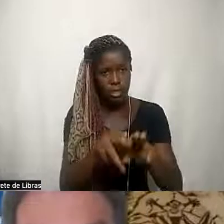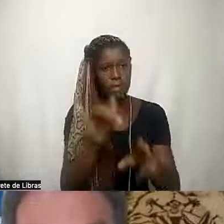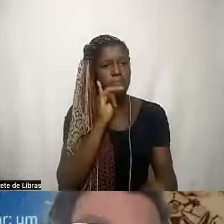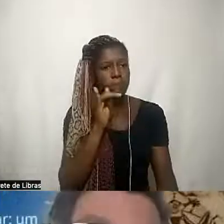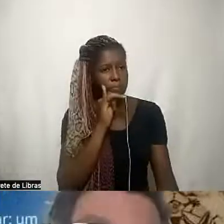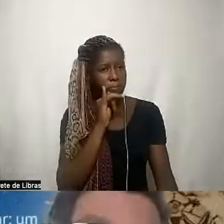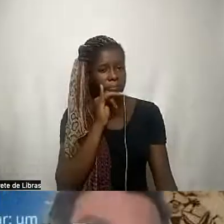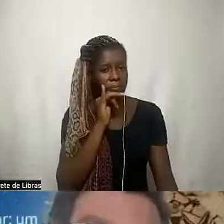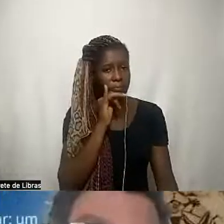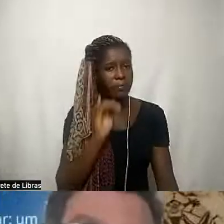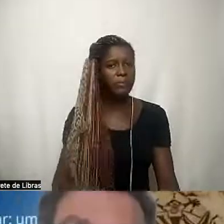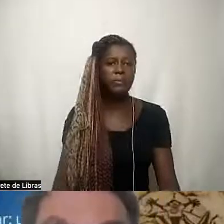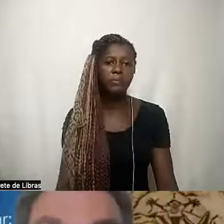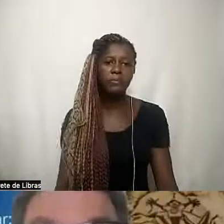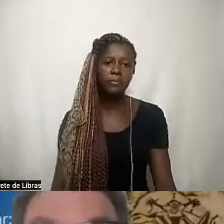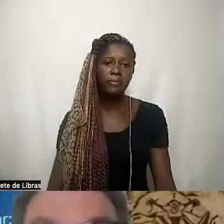We worked